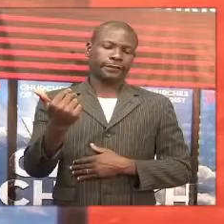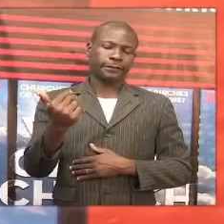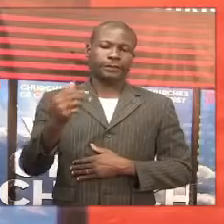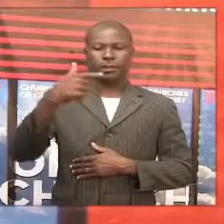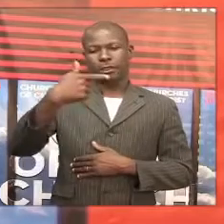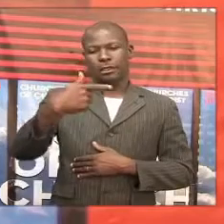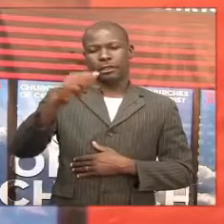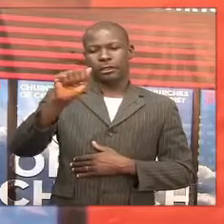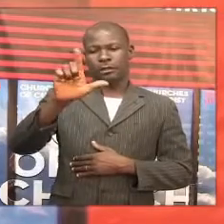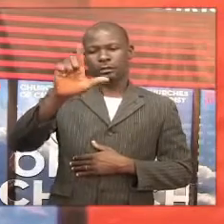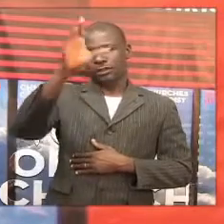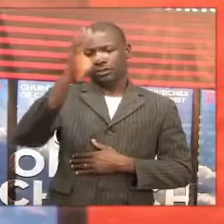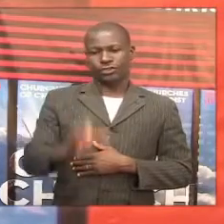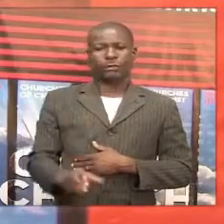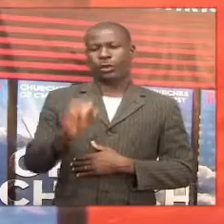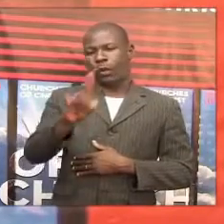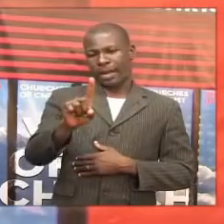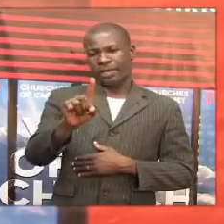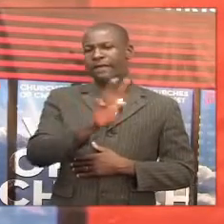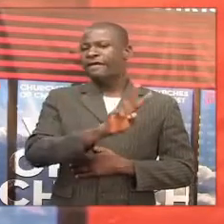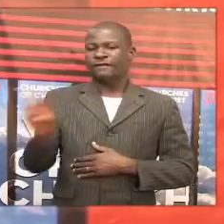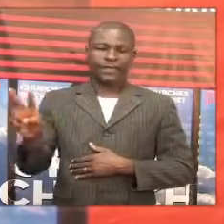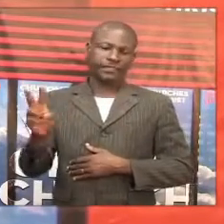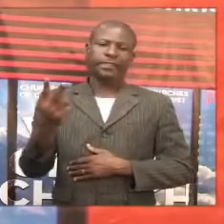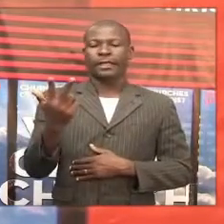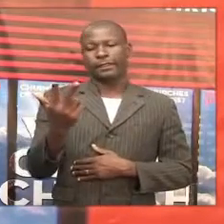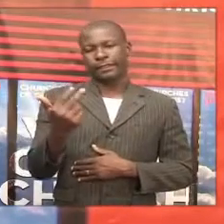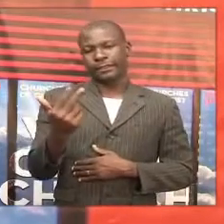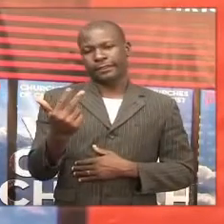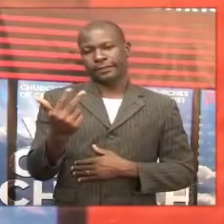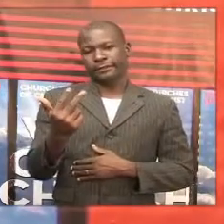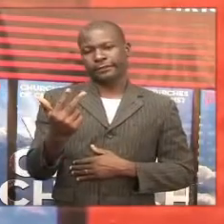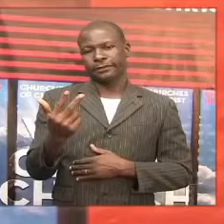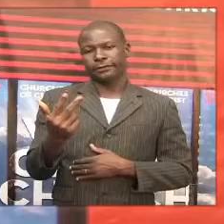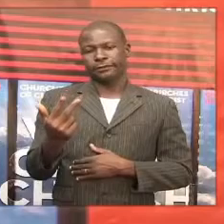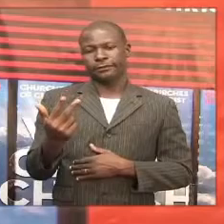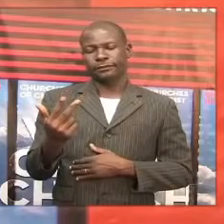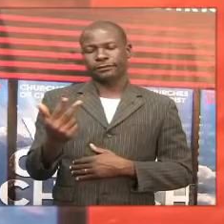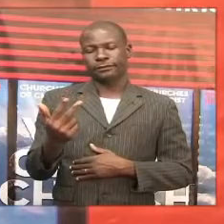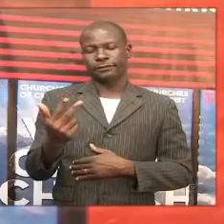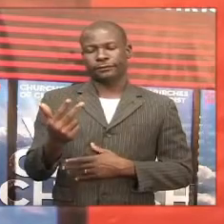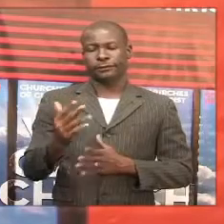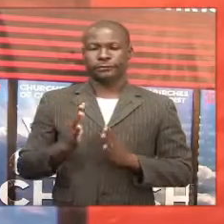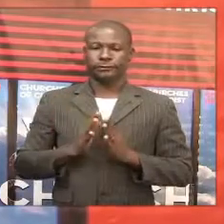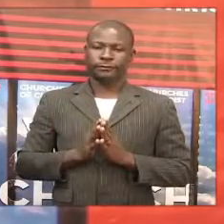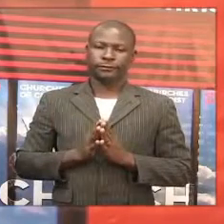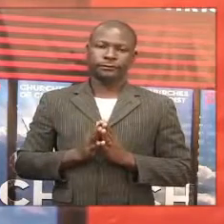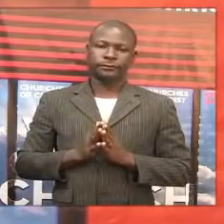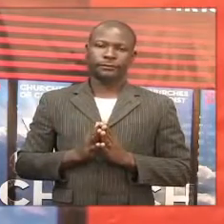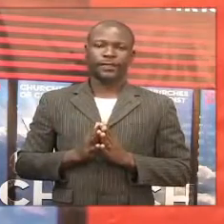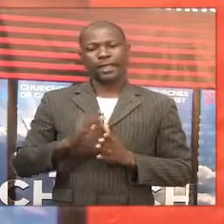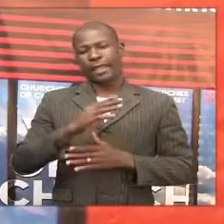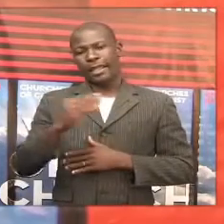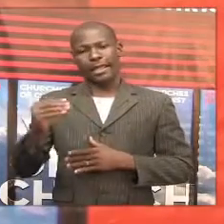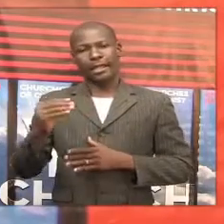4, engoma. Etia edikain, enchichemu edu miensa. Na